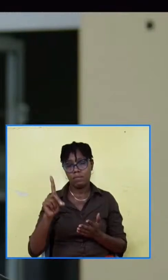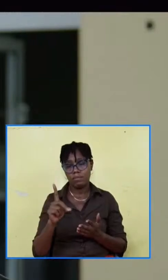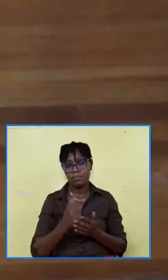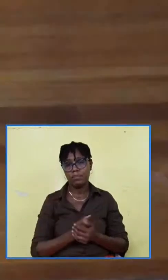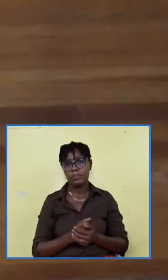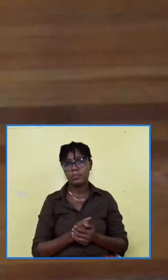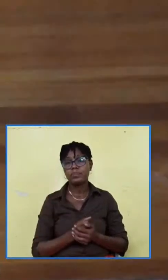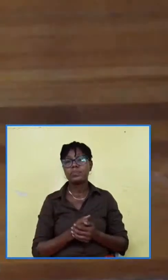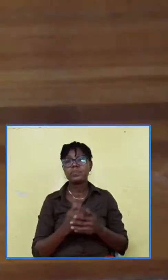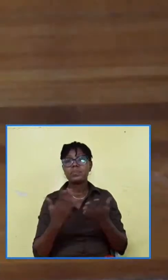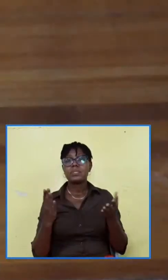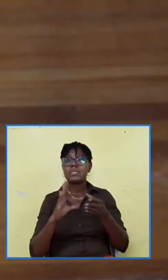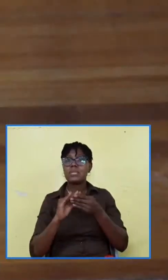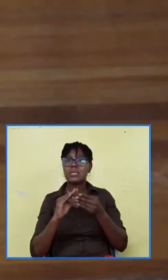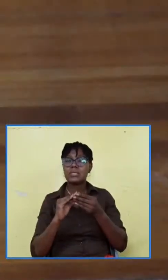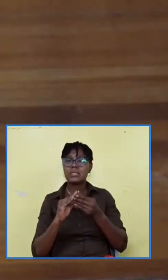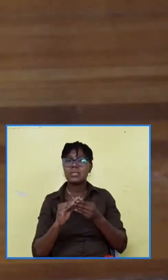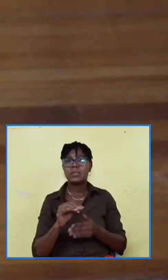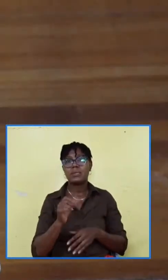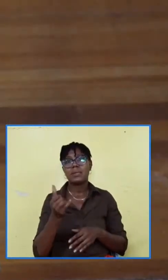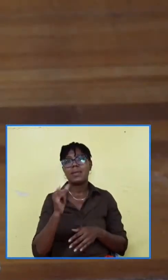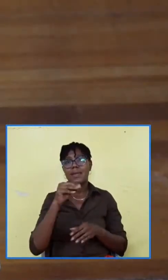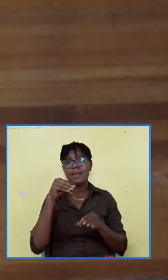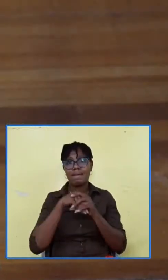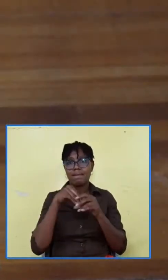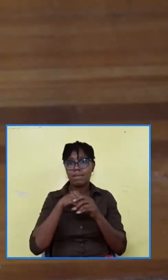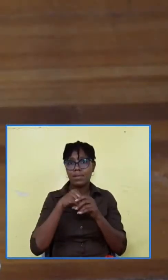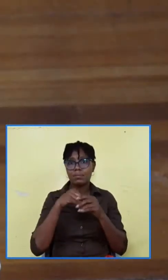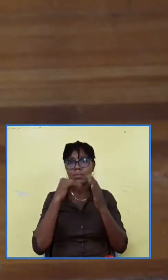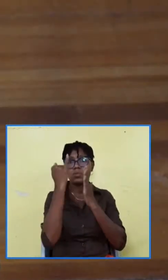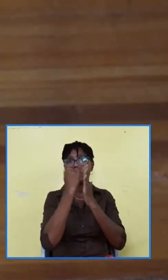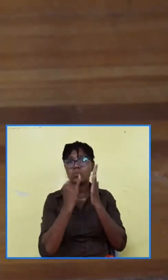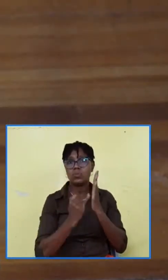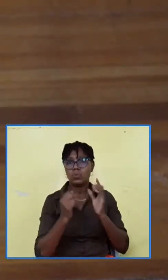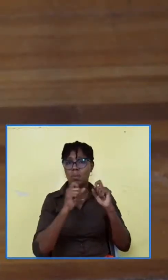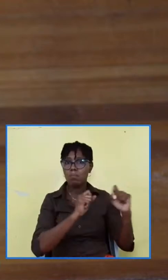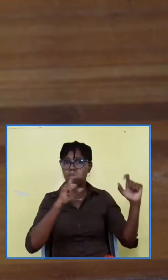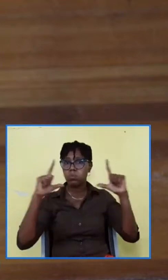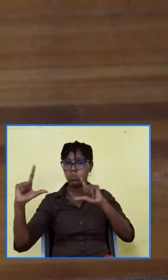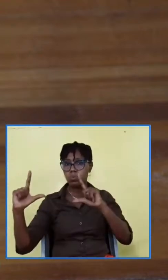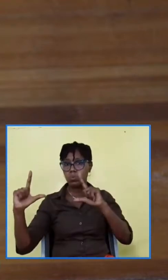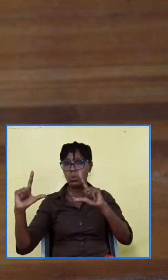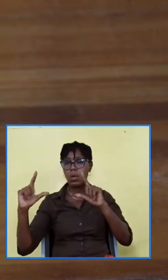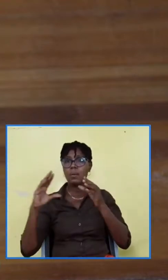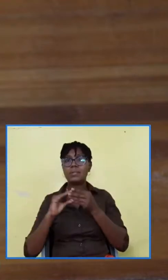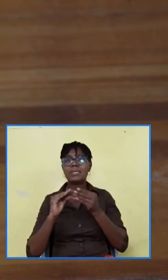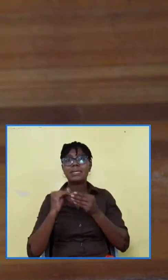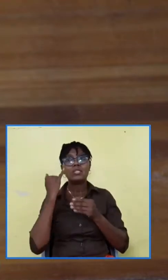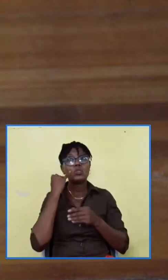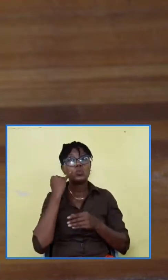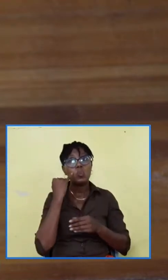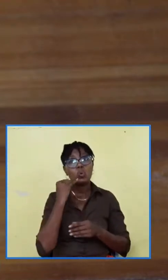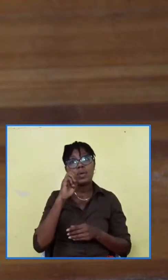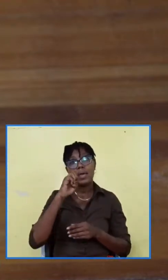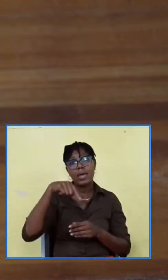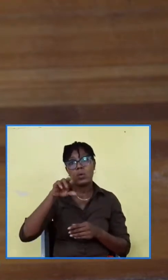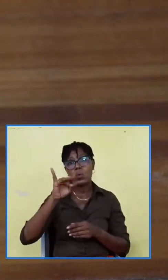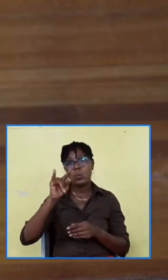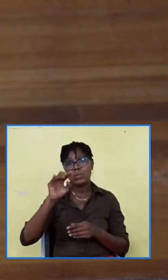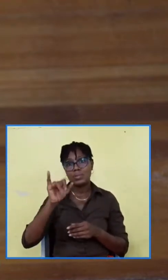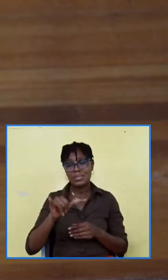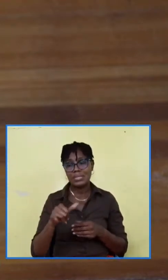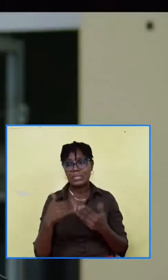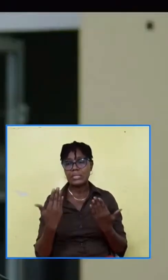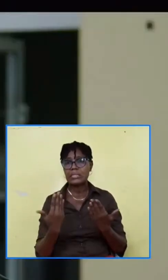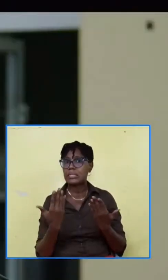the points of putting that up was that if you go into equities, there's a lot more volatility. Yes, but right? We have the timeline. You're saying that we have